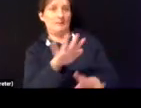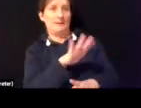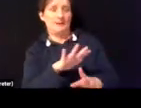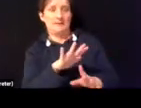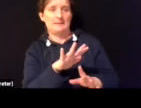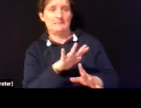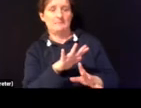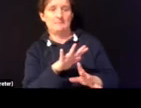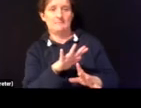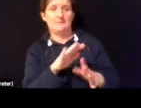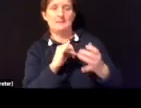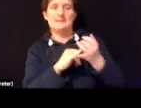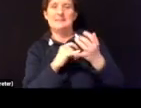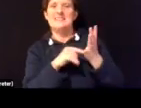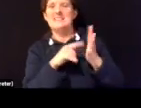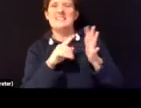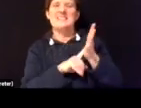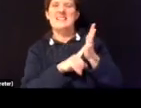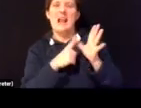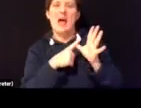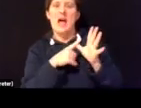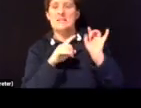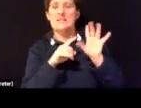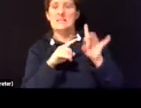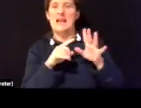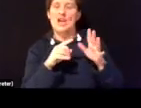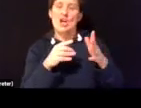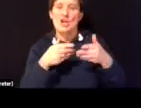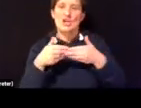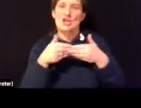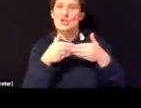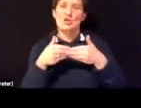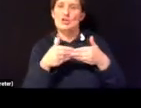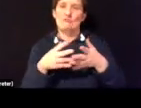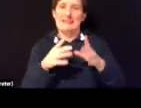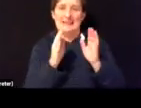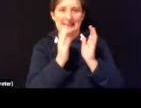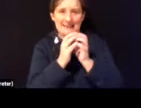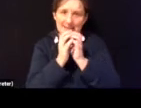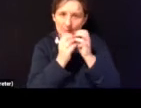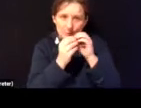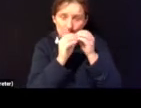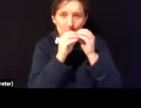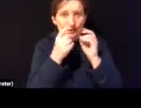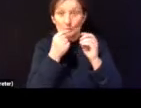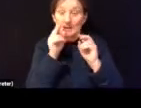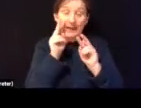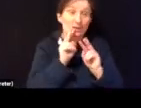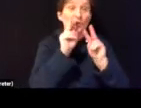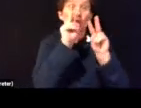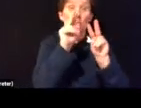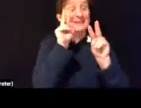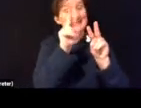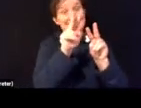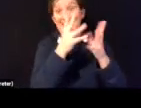the nearby stellar nursery, the Orion Nebula, which if it's clear where you are, you can go outside, look up and see at this time